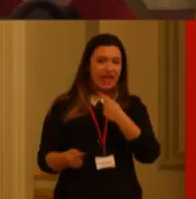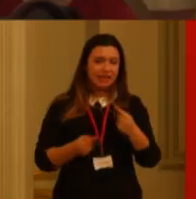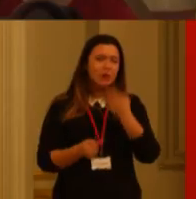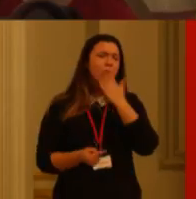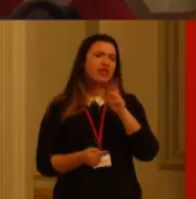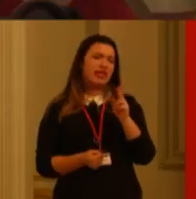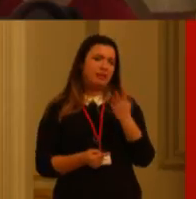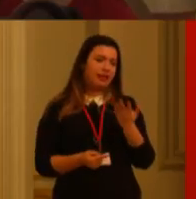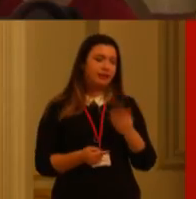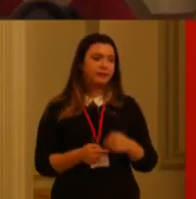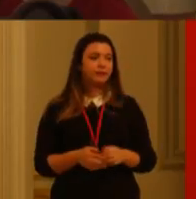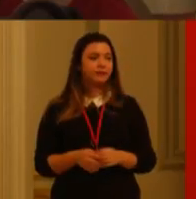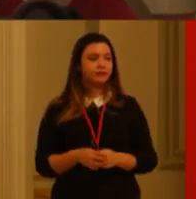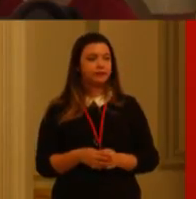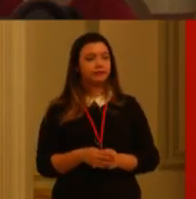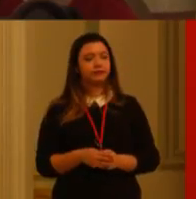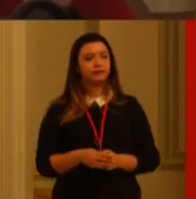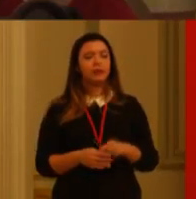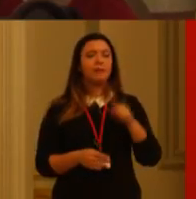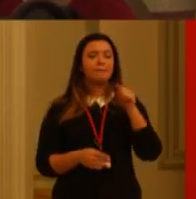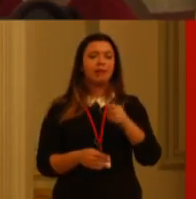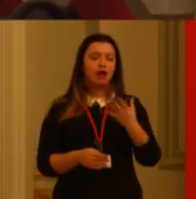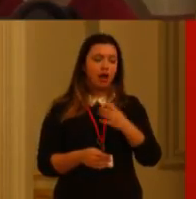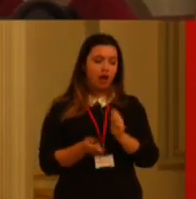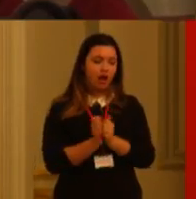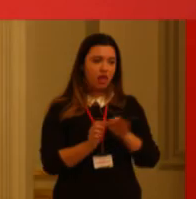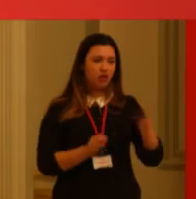have their entities or beings